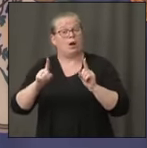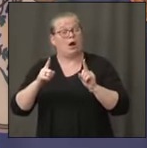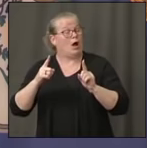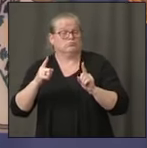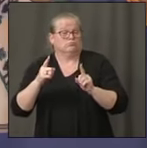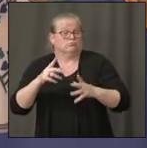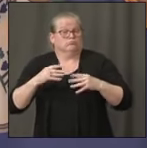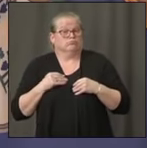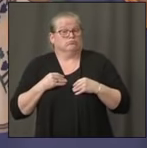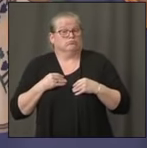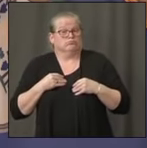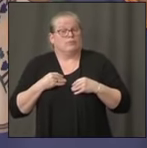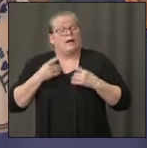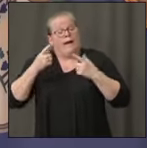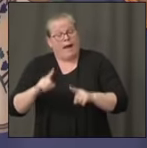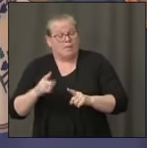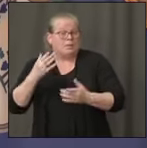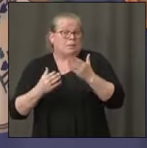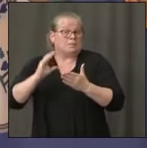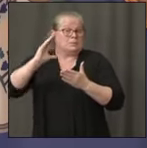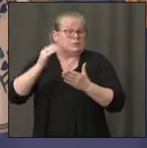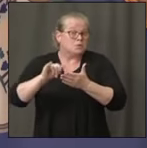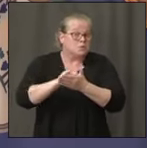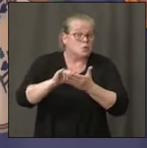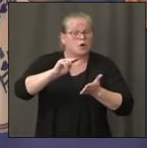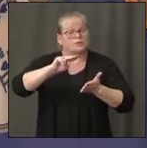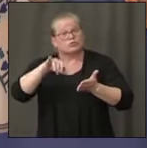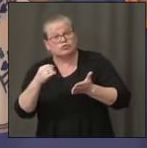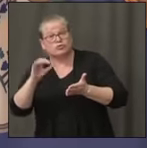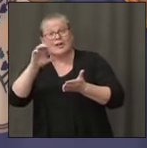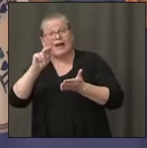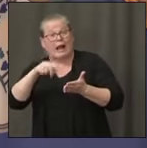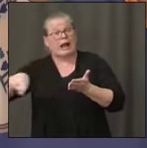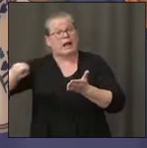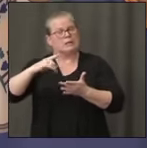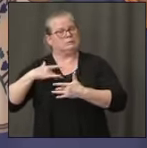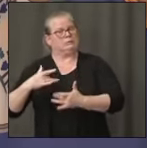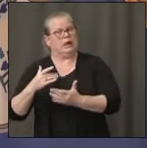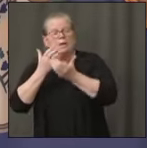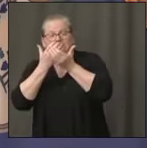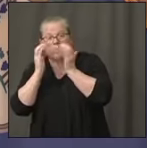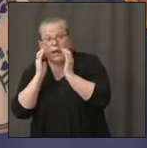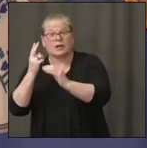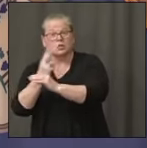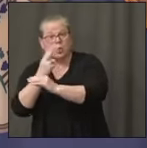Connecticut are more likely to be wearing the mask than some other parts of the country is making a big difference.